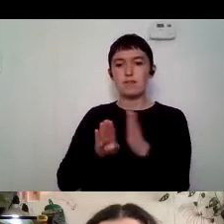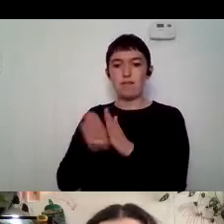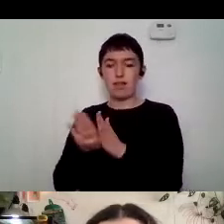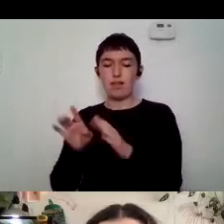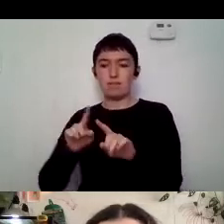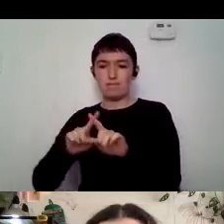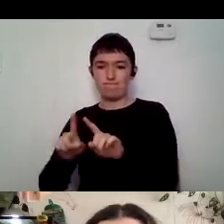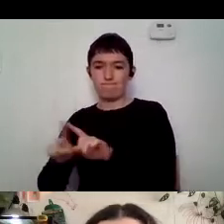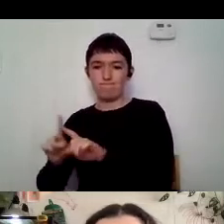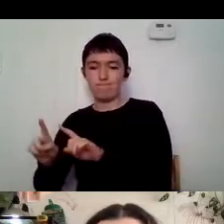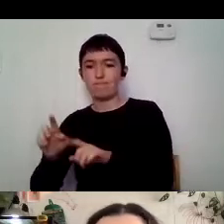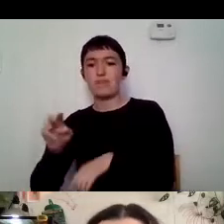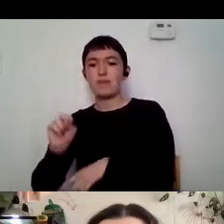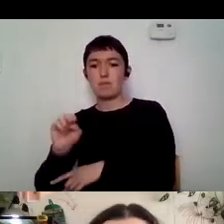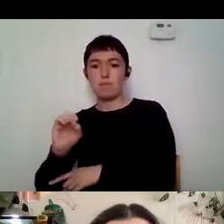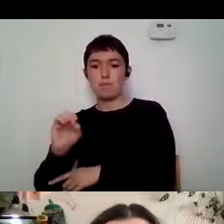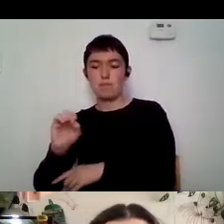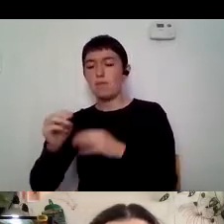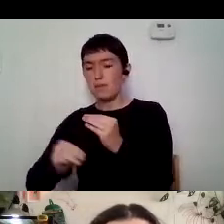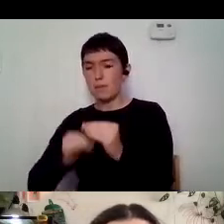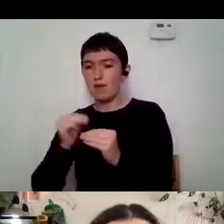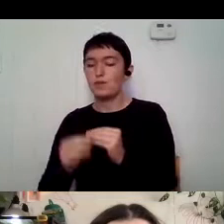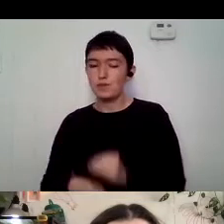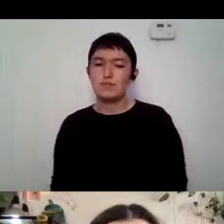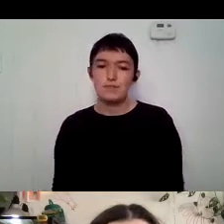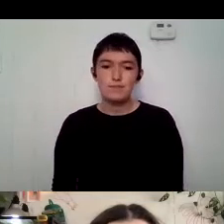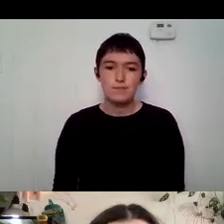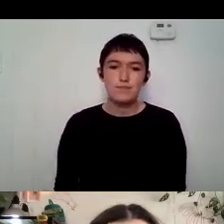our drug candidates to have.